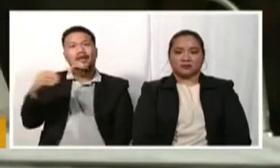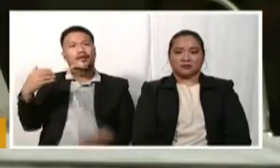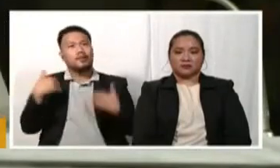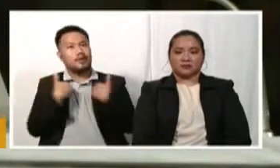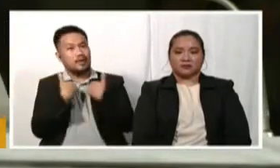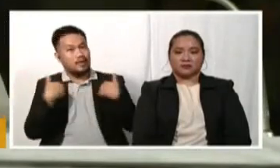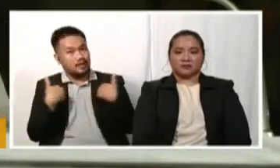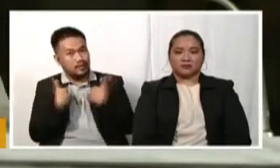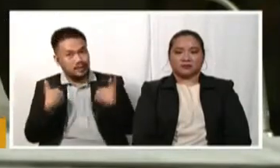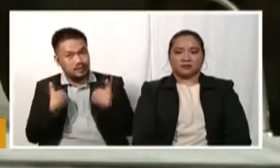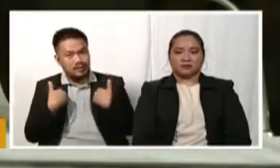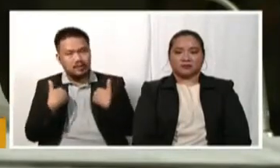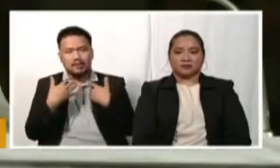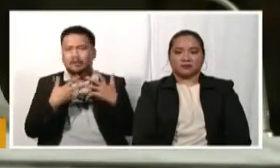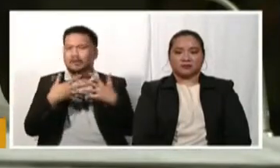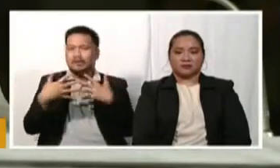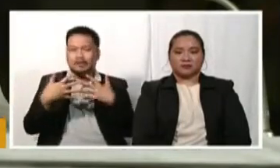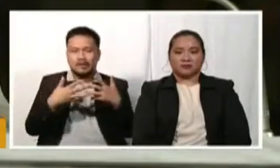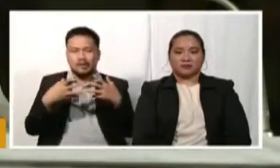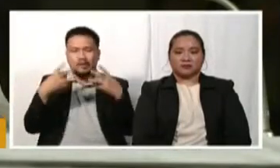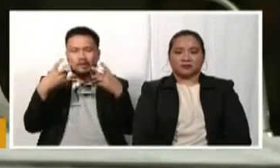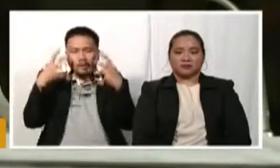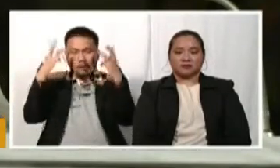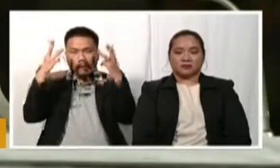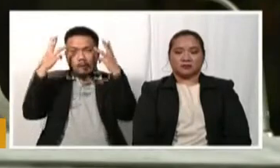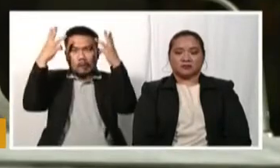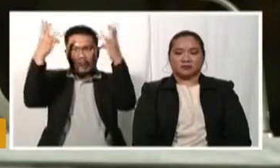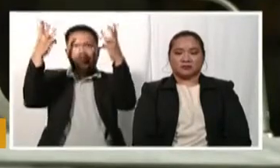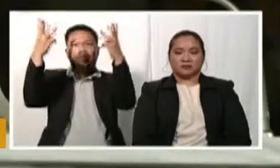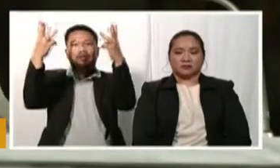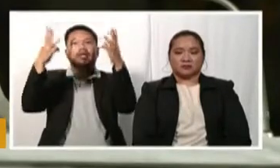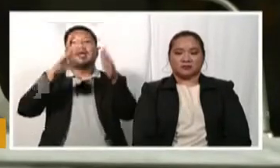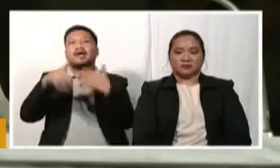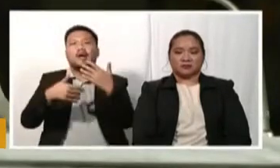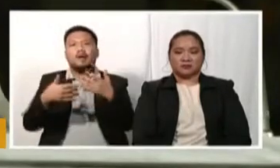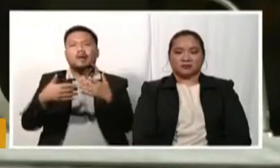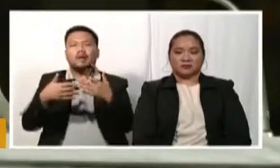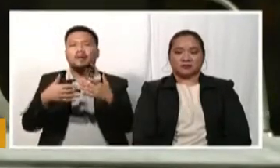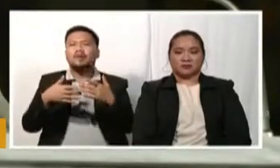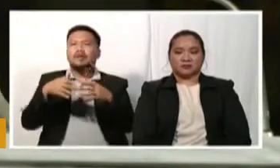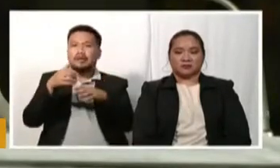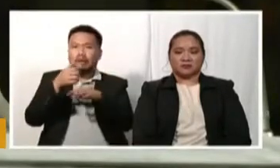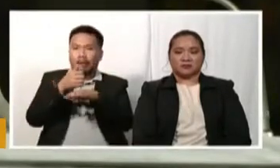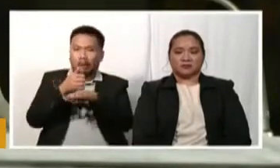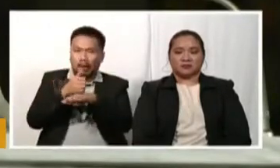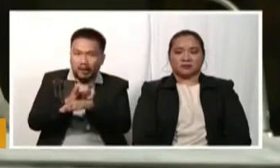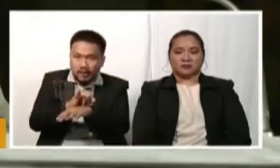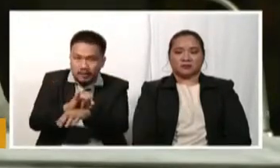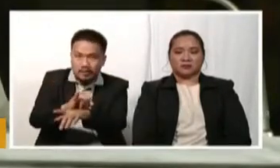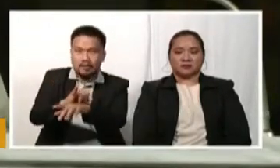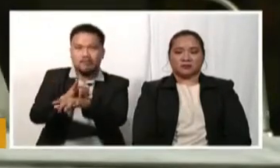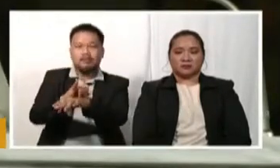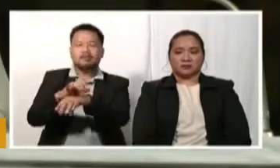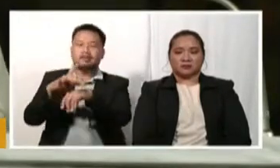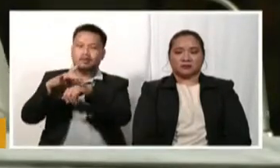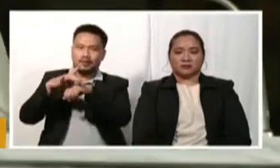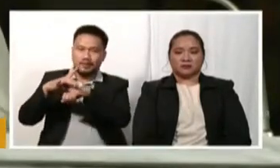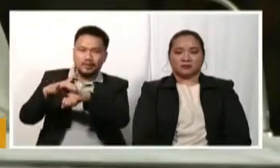the wild animals, and all the creatures that crawl on the ground."